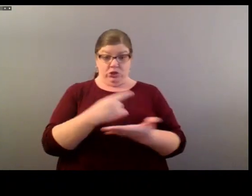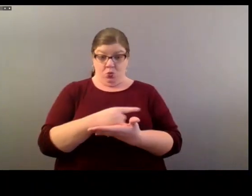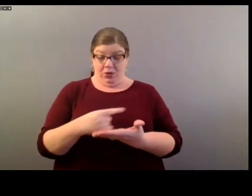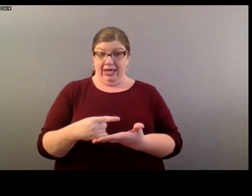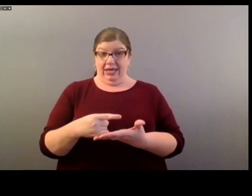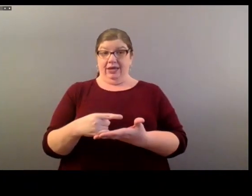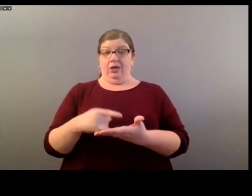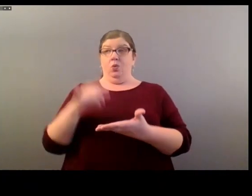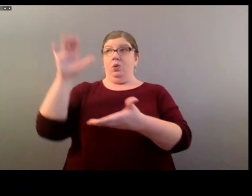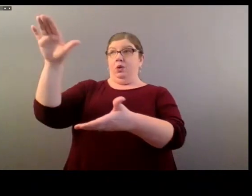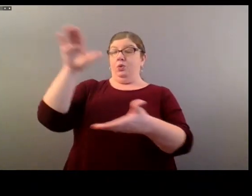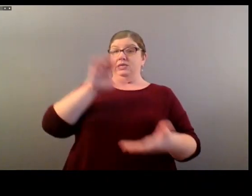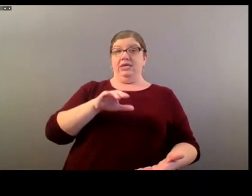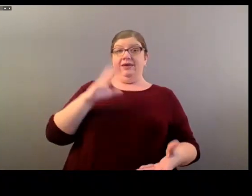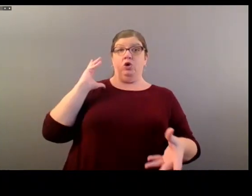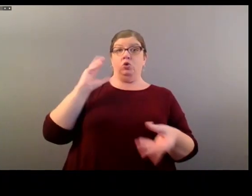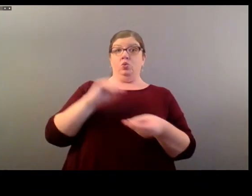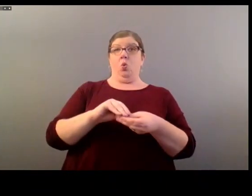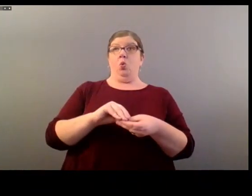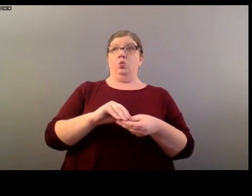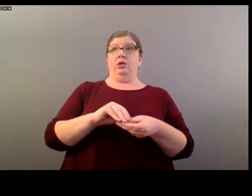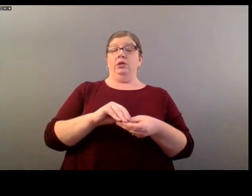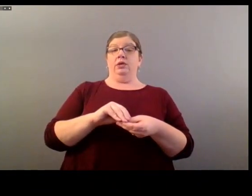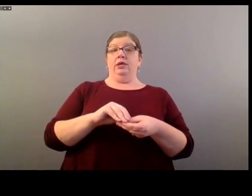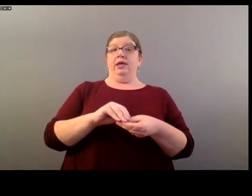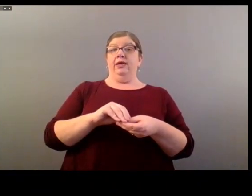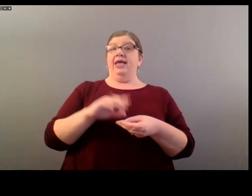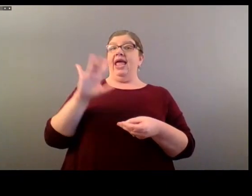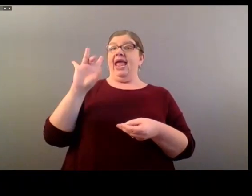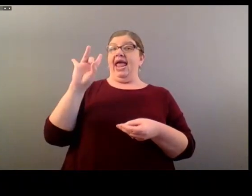a total allocation of